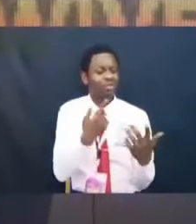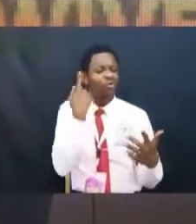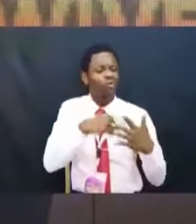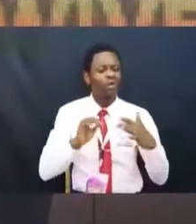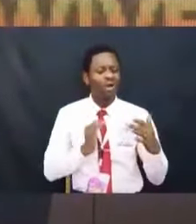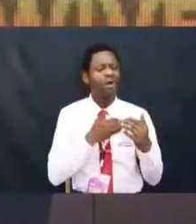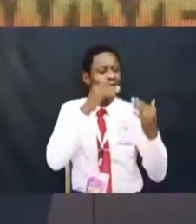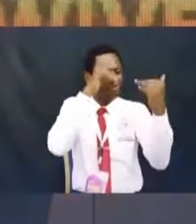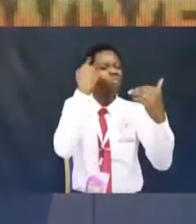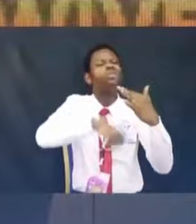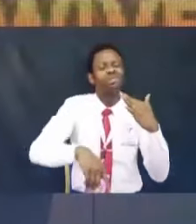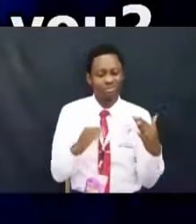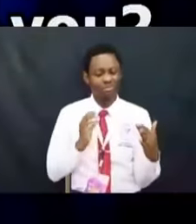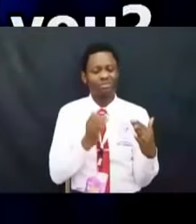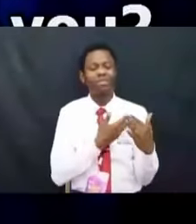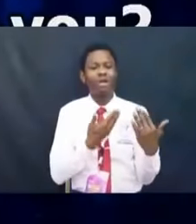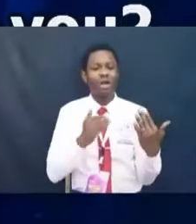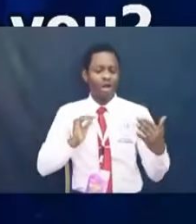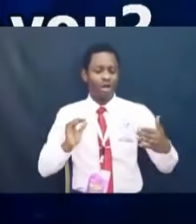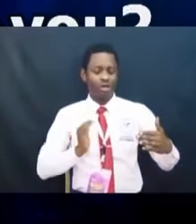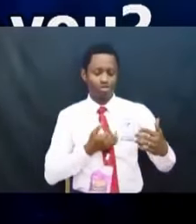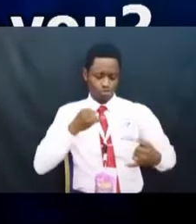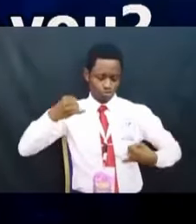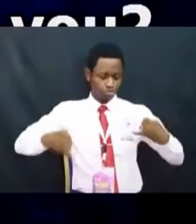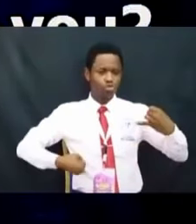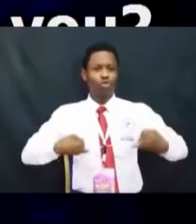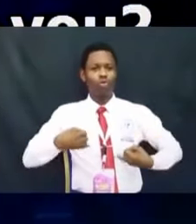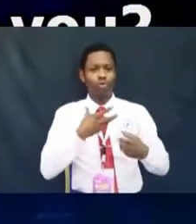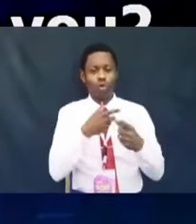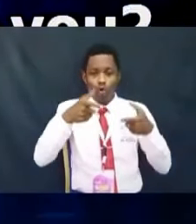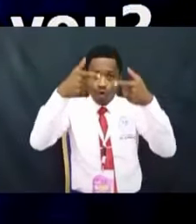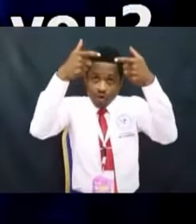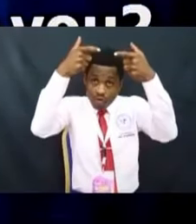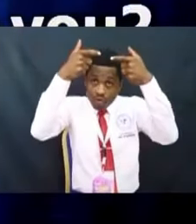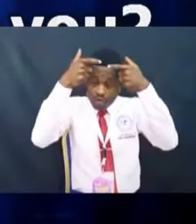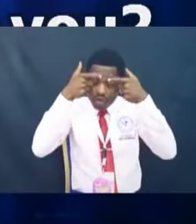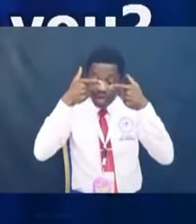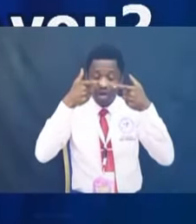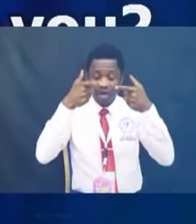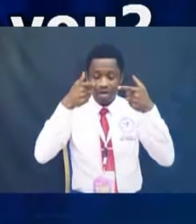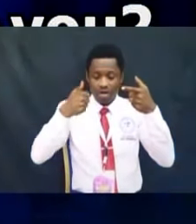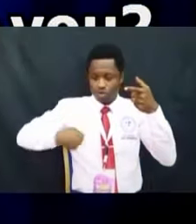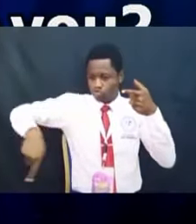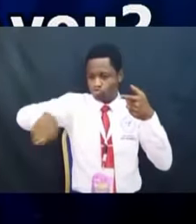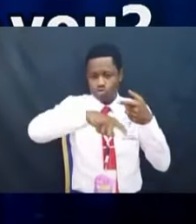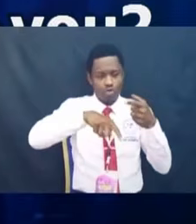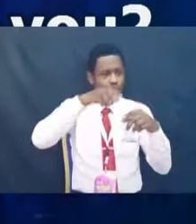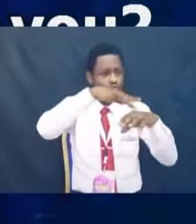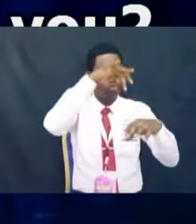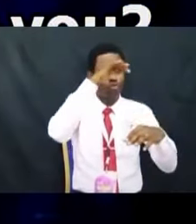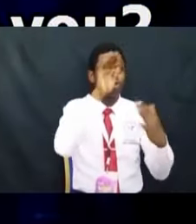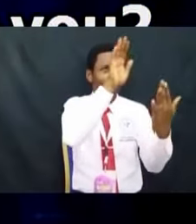hope, our joy, or the crown in which we will glory in the presence of